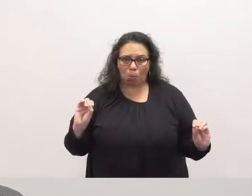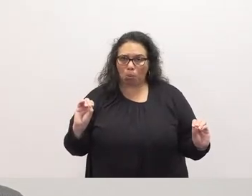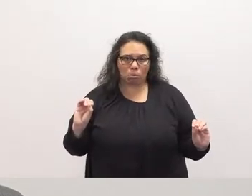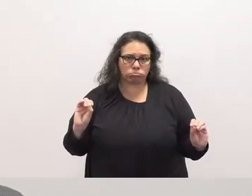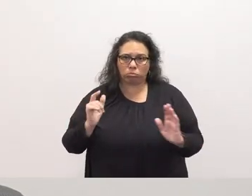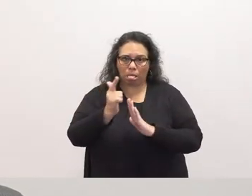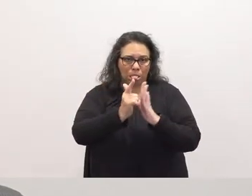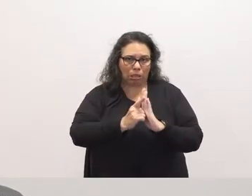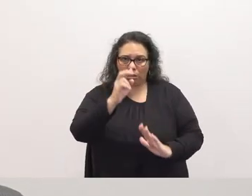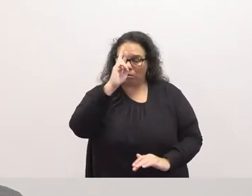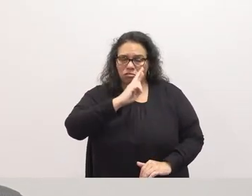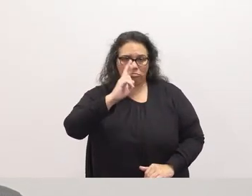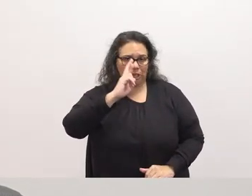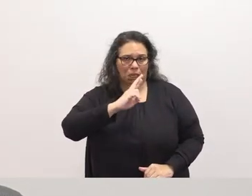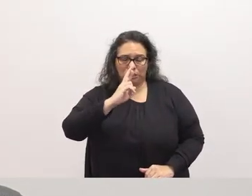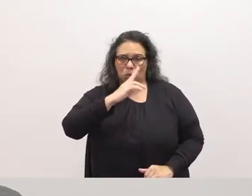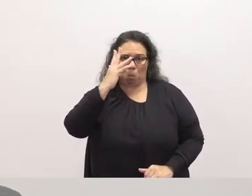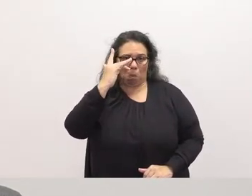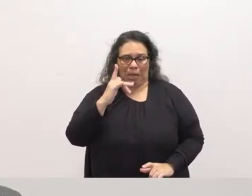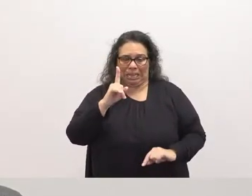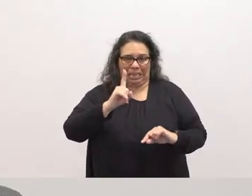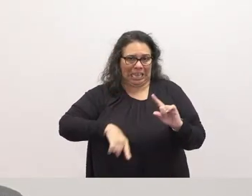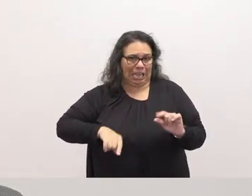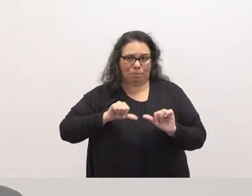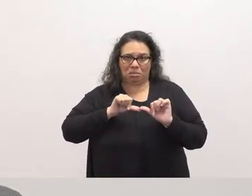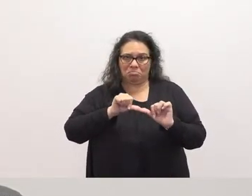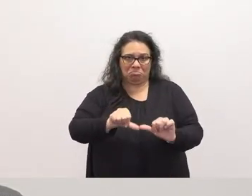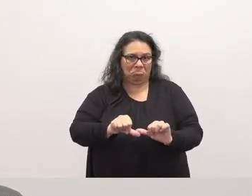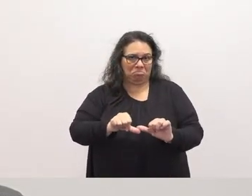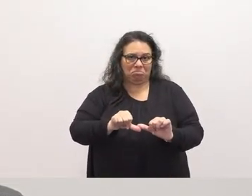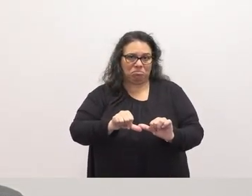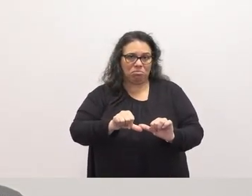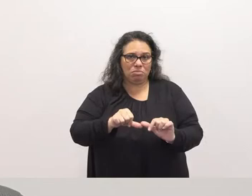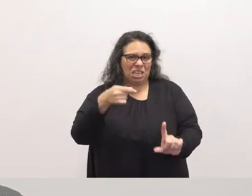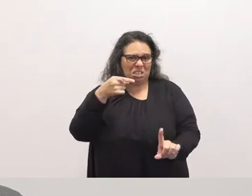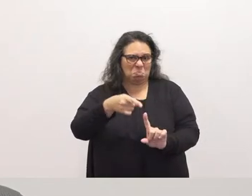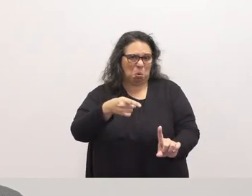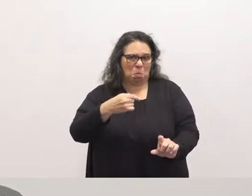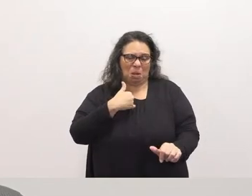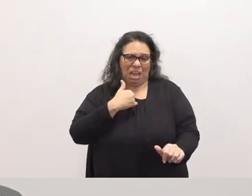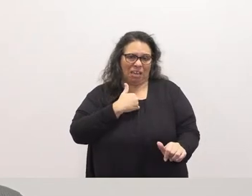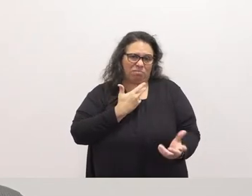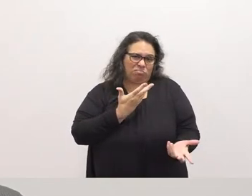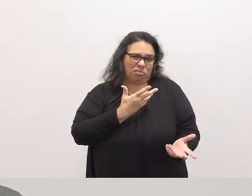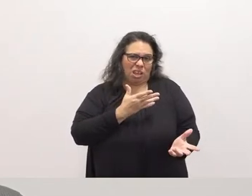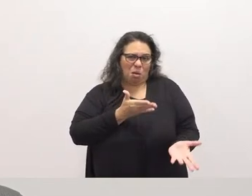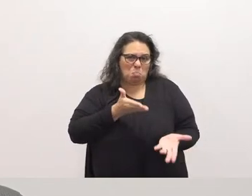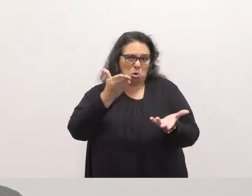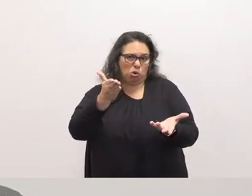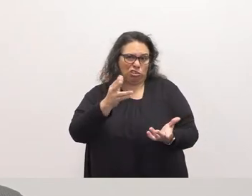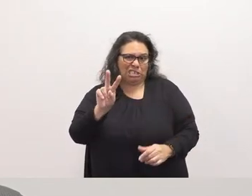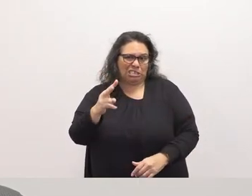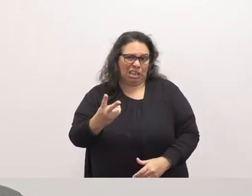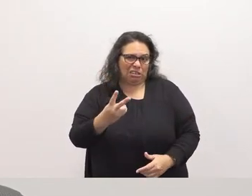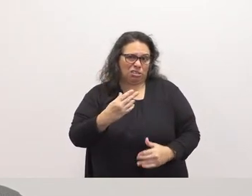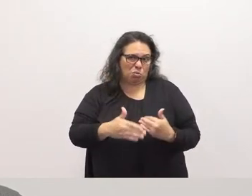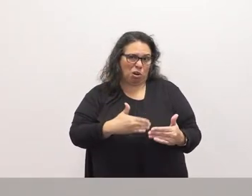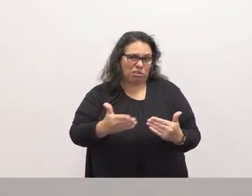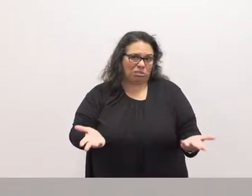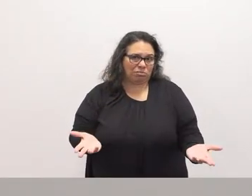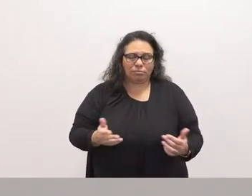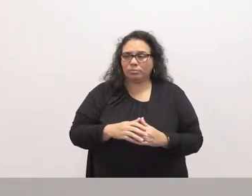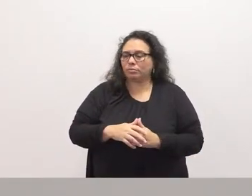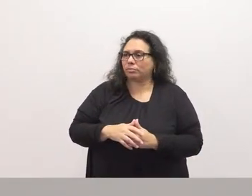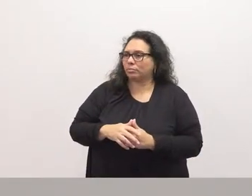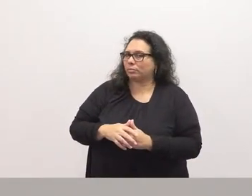But there's no legal reason why it can't be continued. It's just at this point we have a motion and a second, so it's part of the process. We